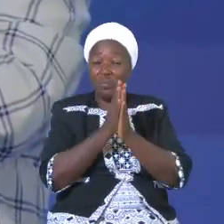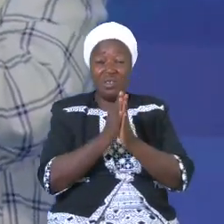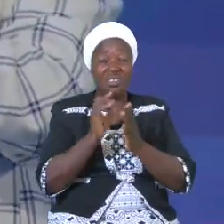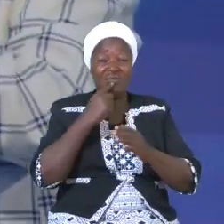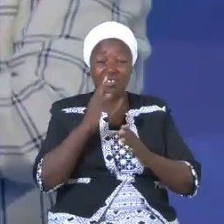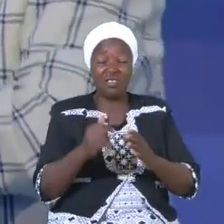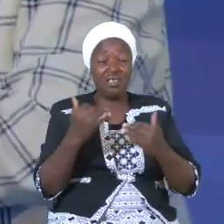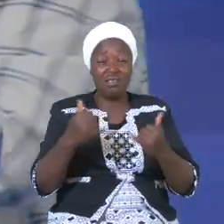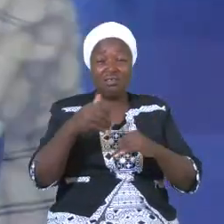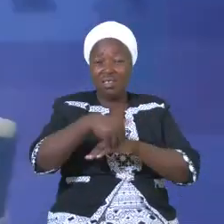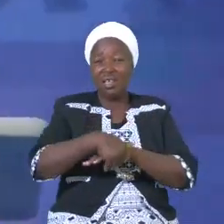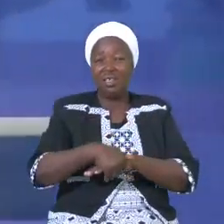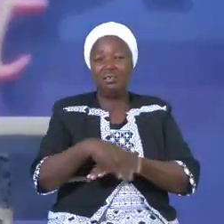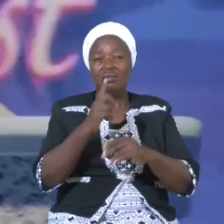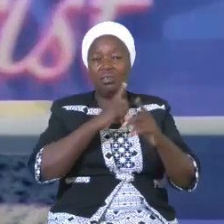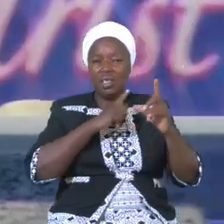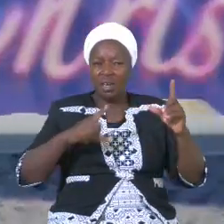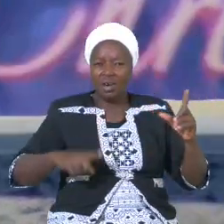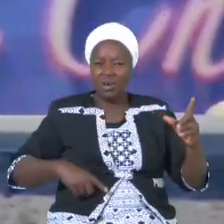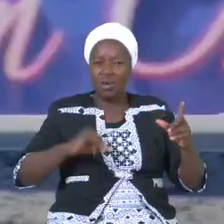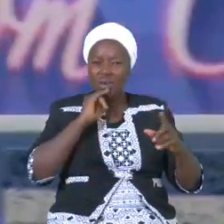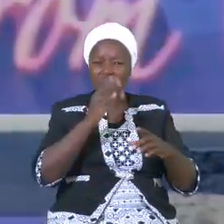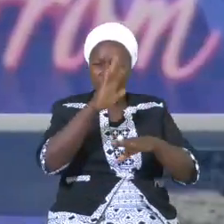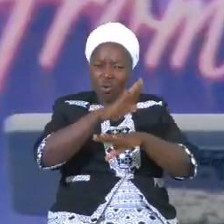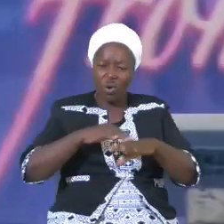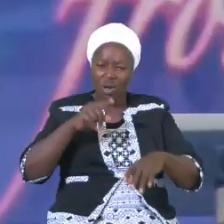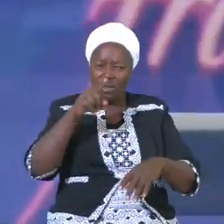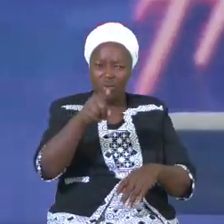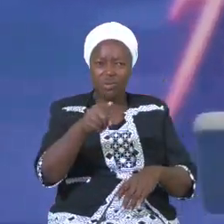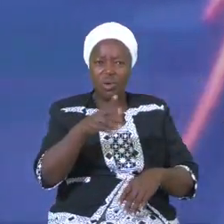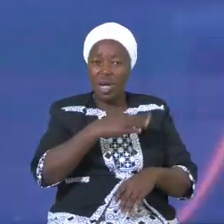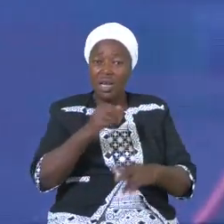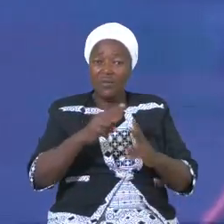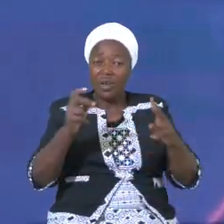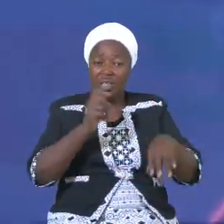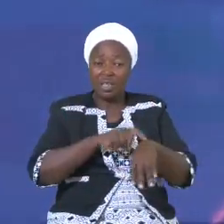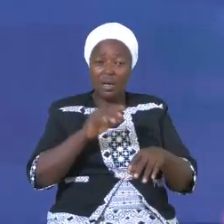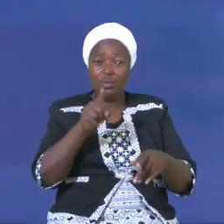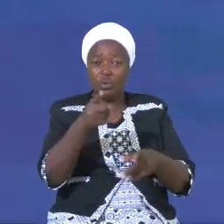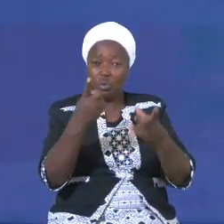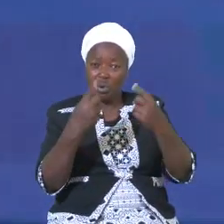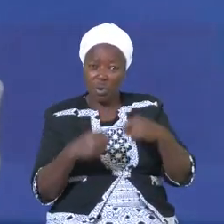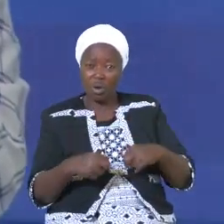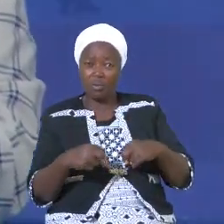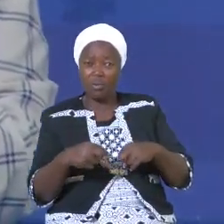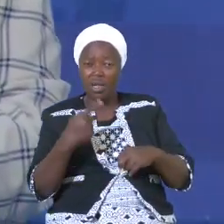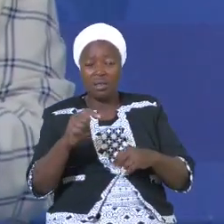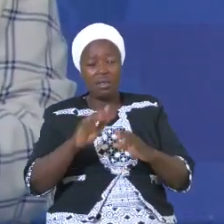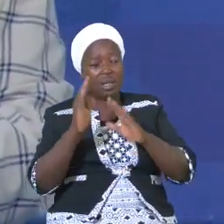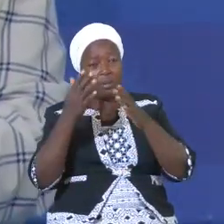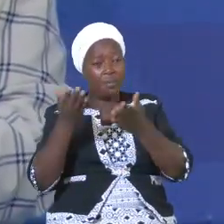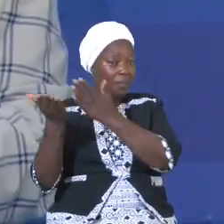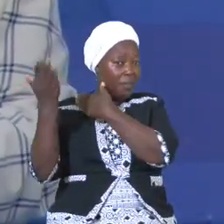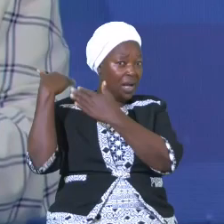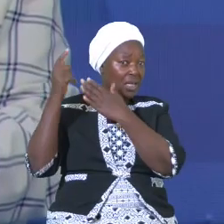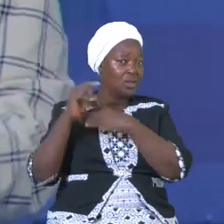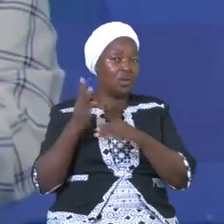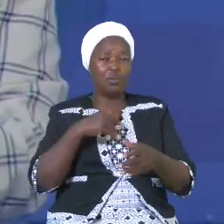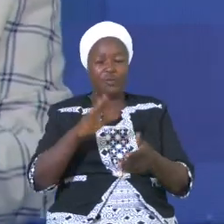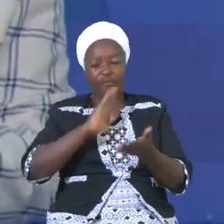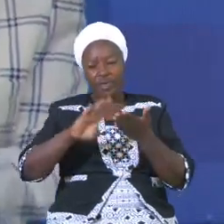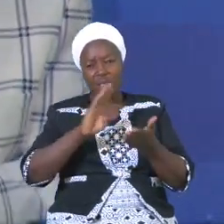lord is calling you and the moment you come the past will be forgiven